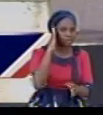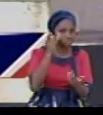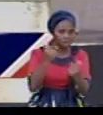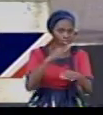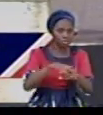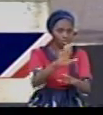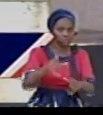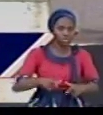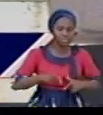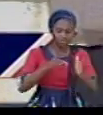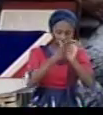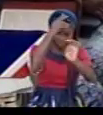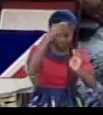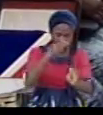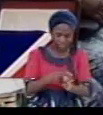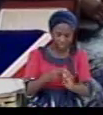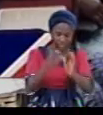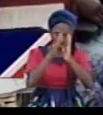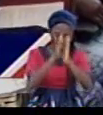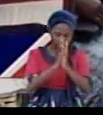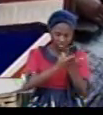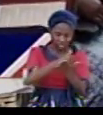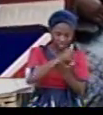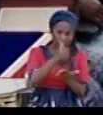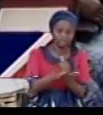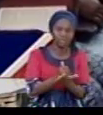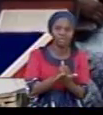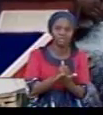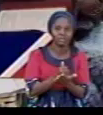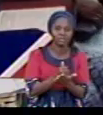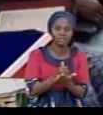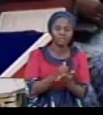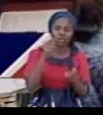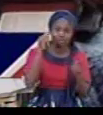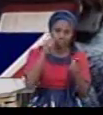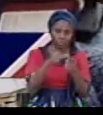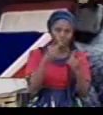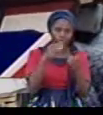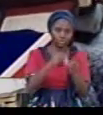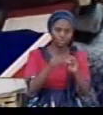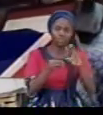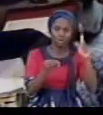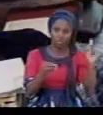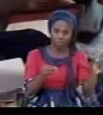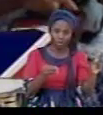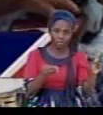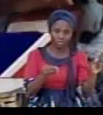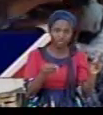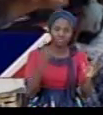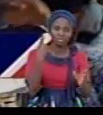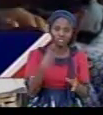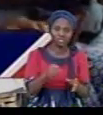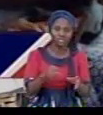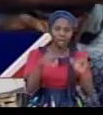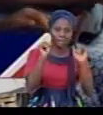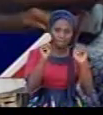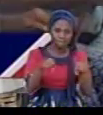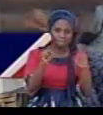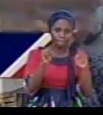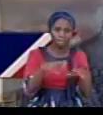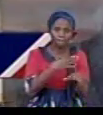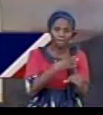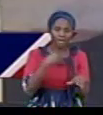somebody shout amen? Amen. Point number one, the possibility and the